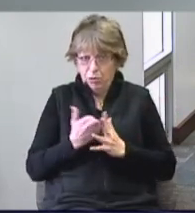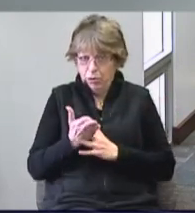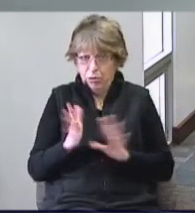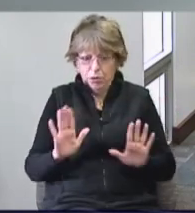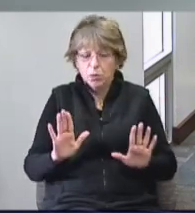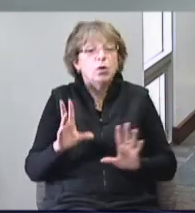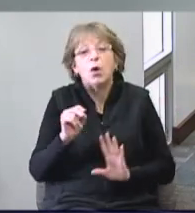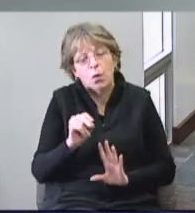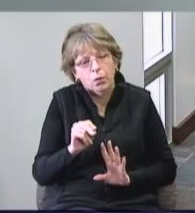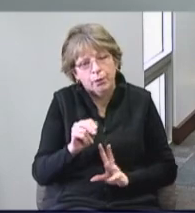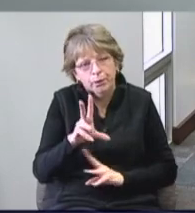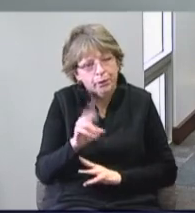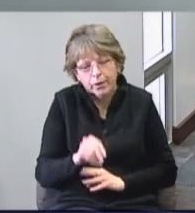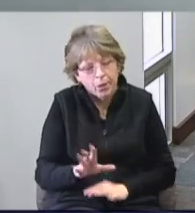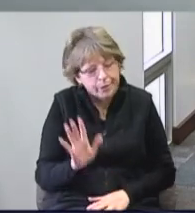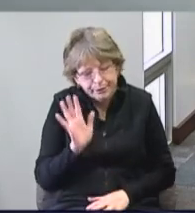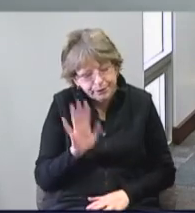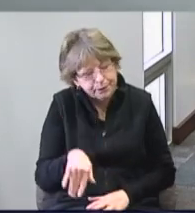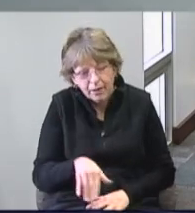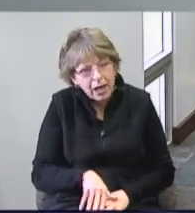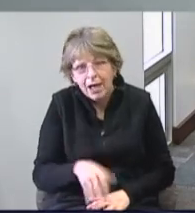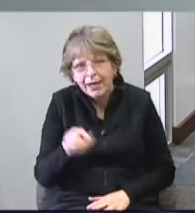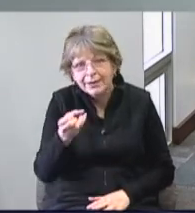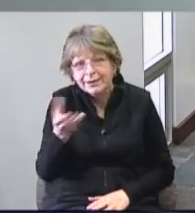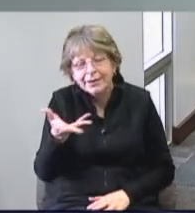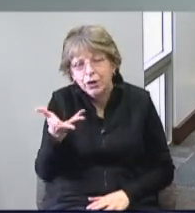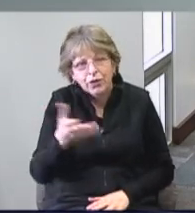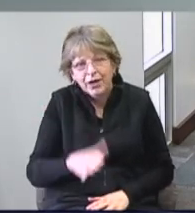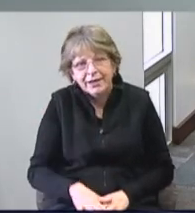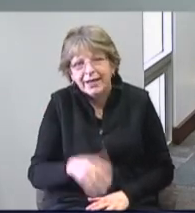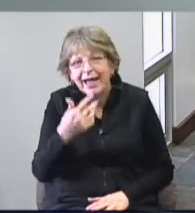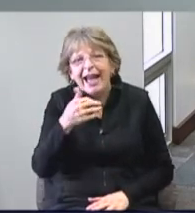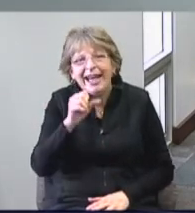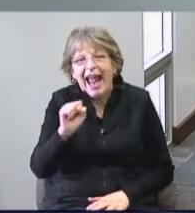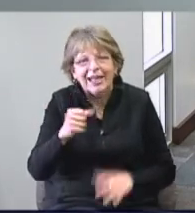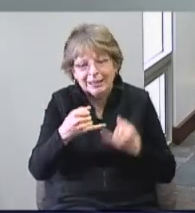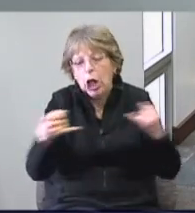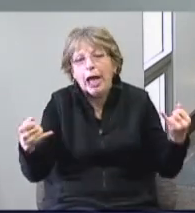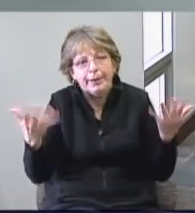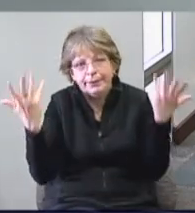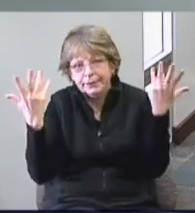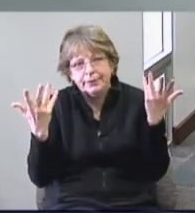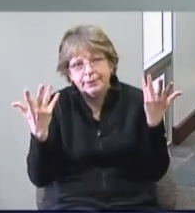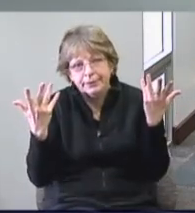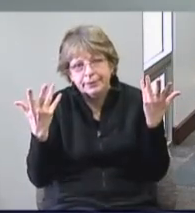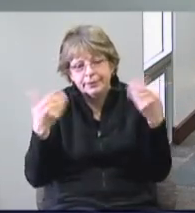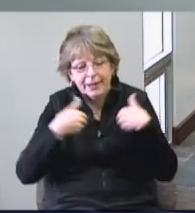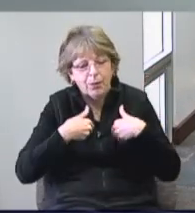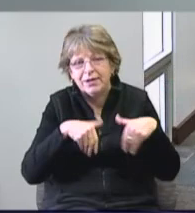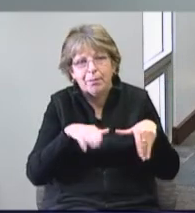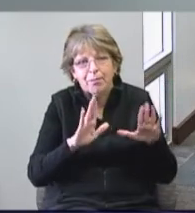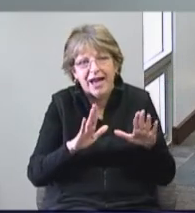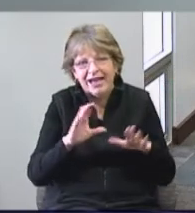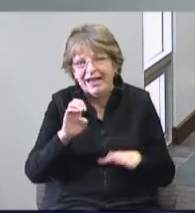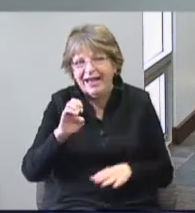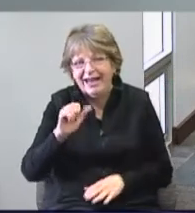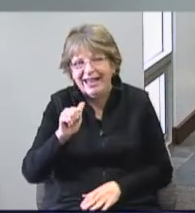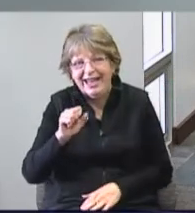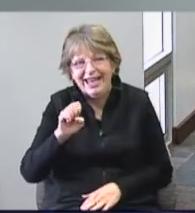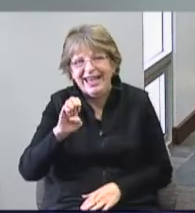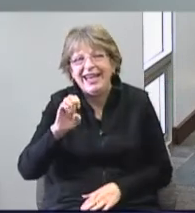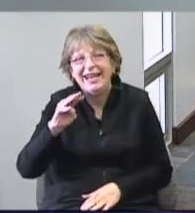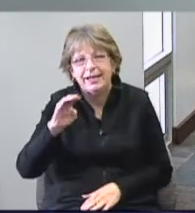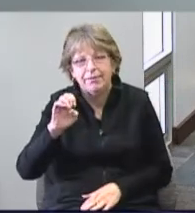time? No, just Jump you know, into just the you know, little hoops. things like a gas line, abandoned gas line easement across that property